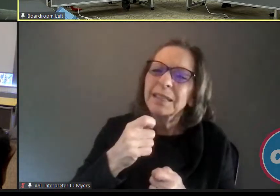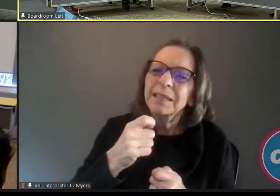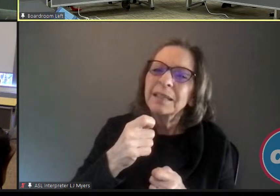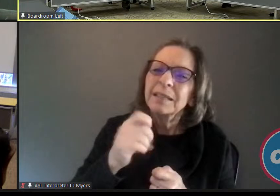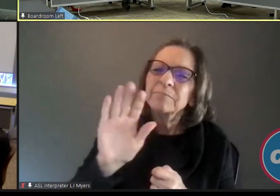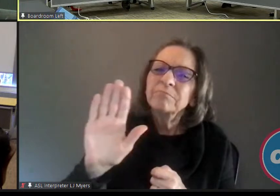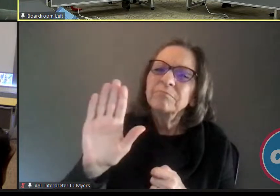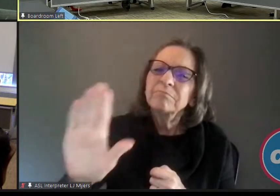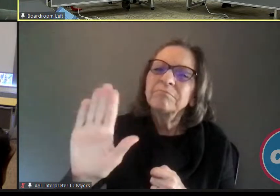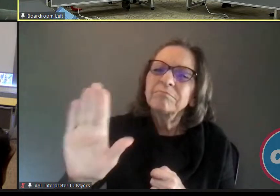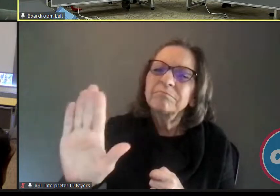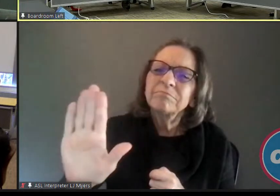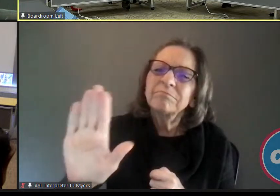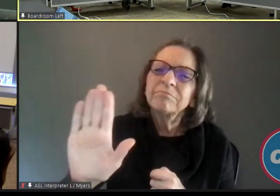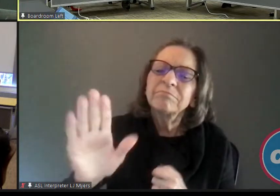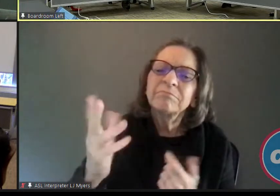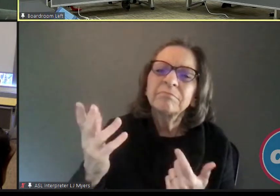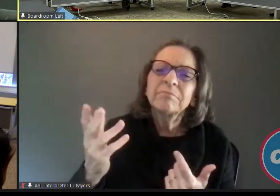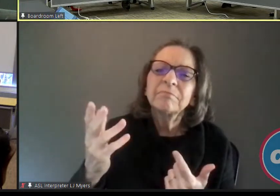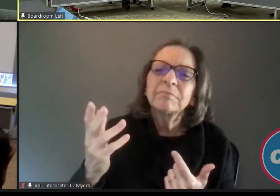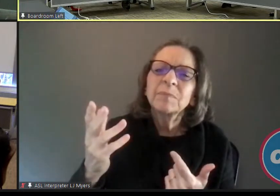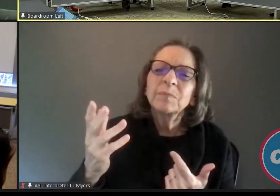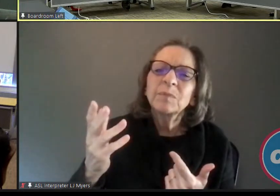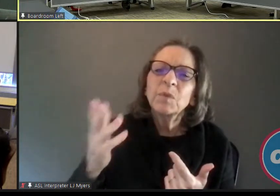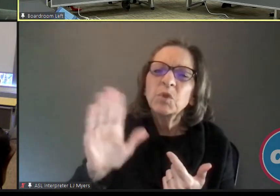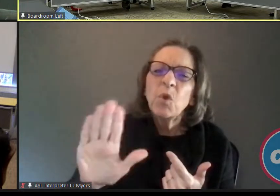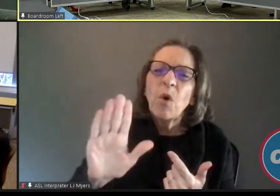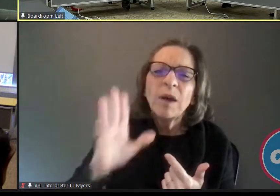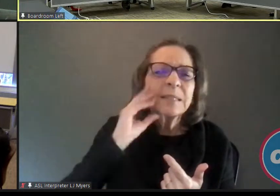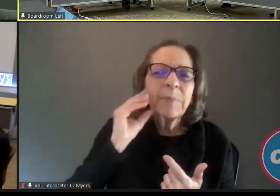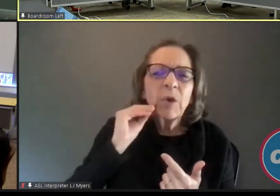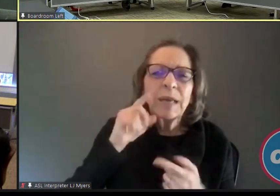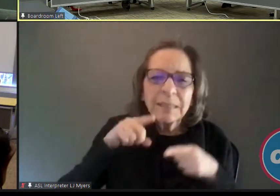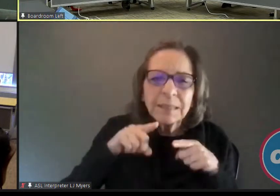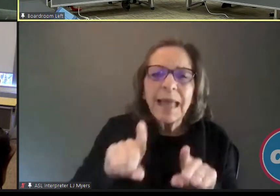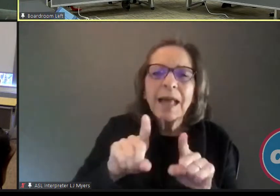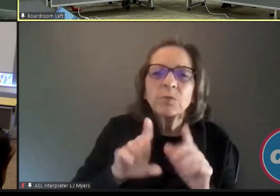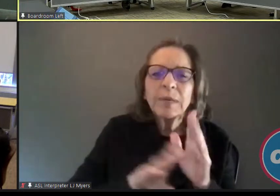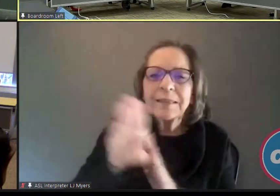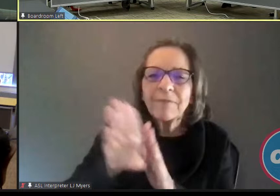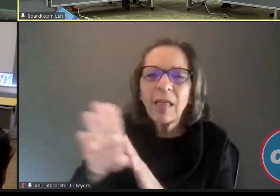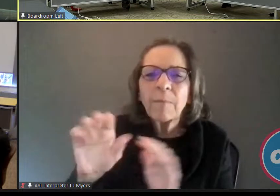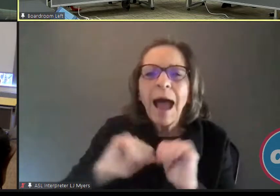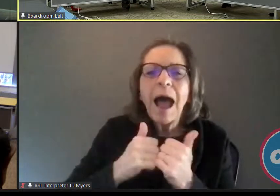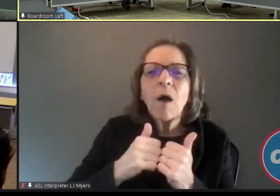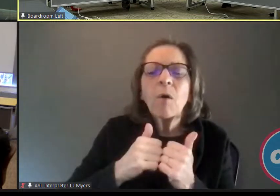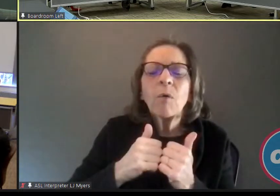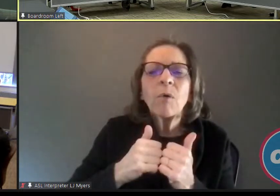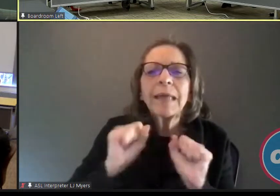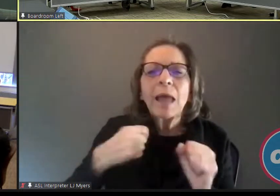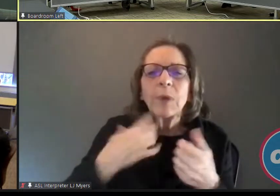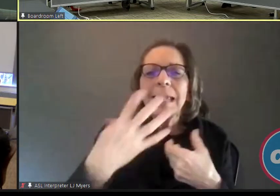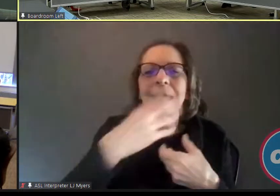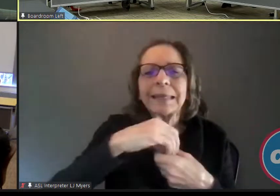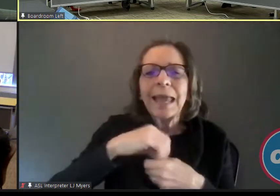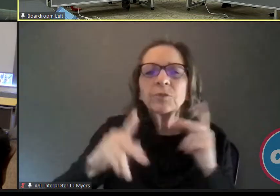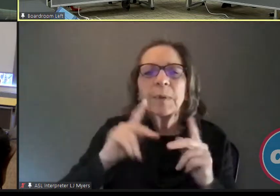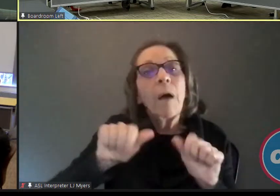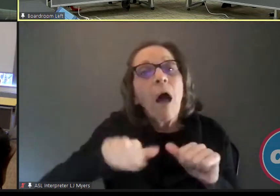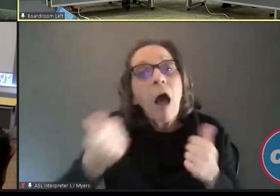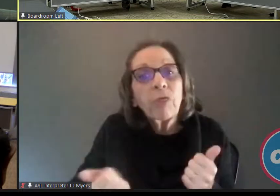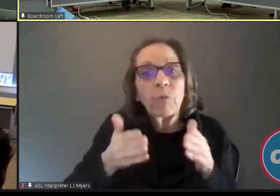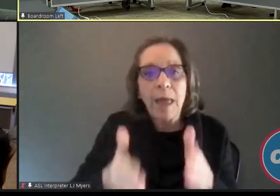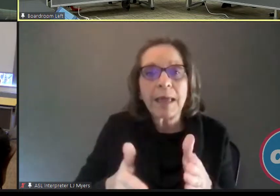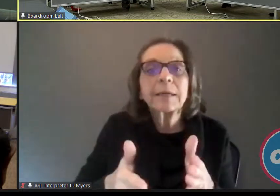in learning about, as it develops, what alternative ways of engagement are we doing as well? Because I think it's